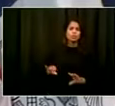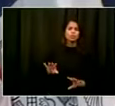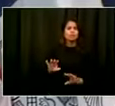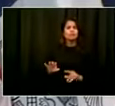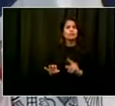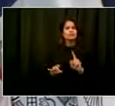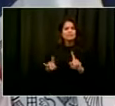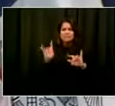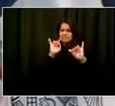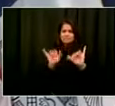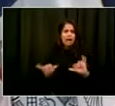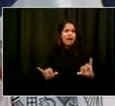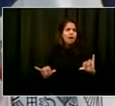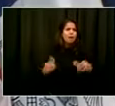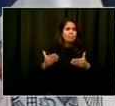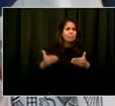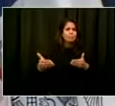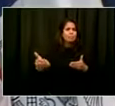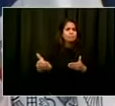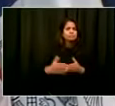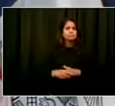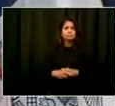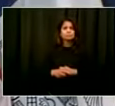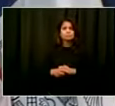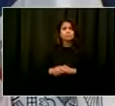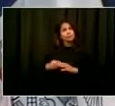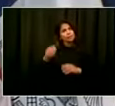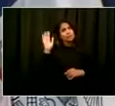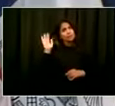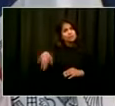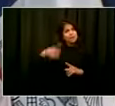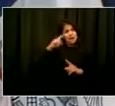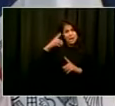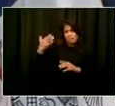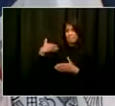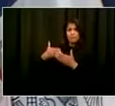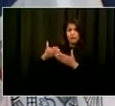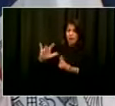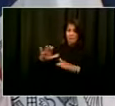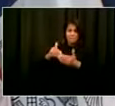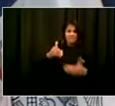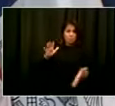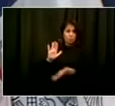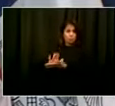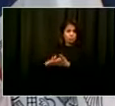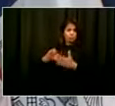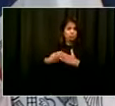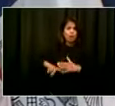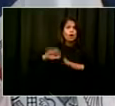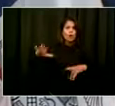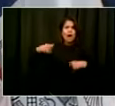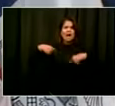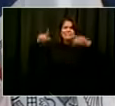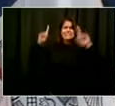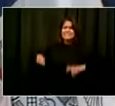of thousands of teachers and staff. We tested ahead of school. Consistently, we're seeing an incredibly low positivity